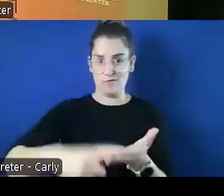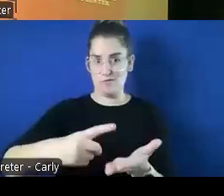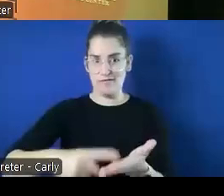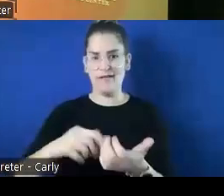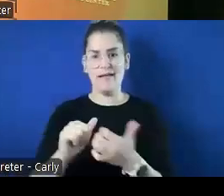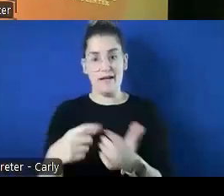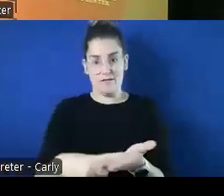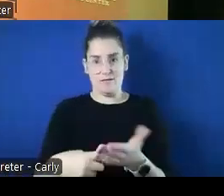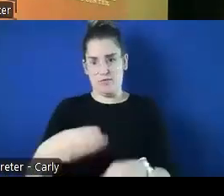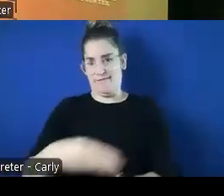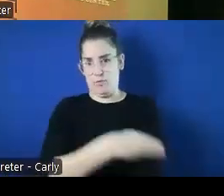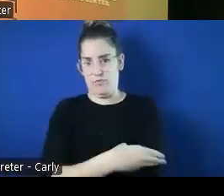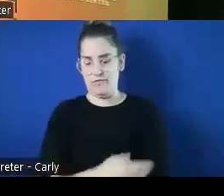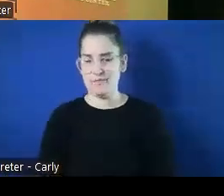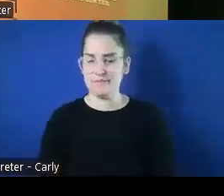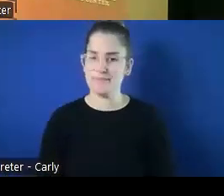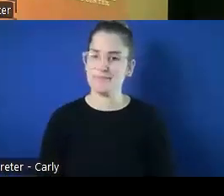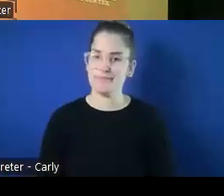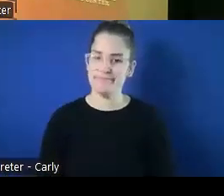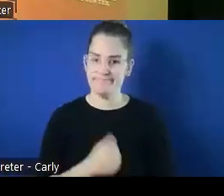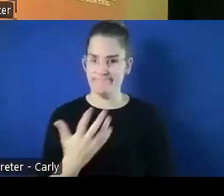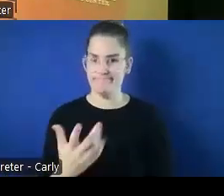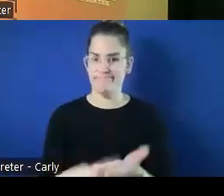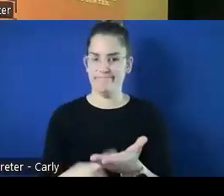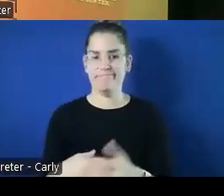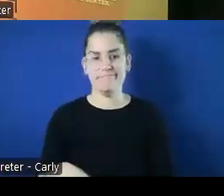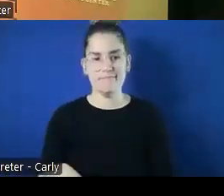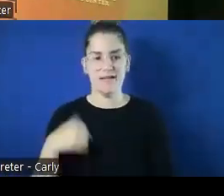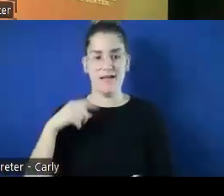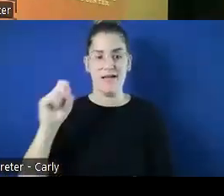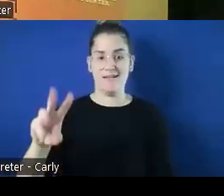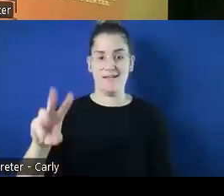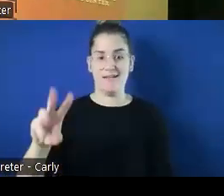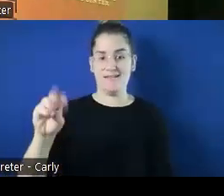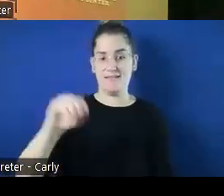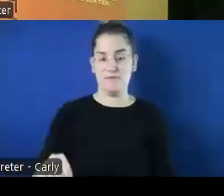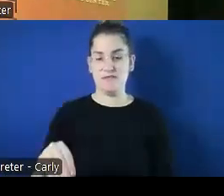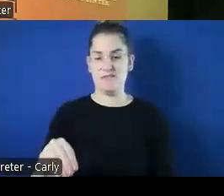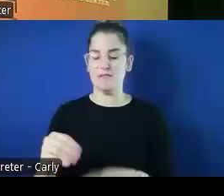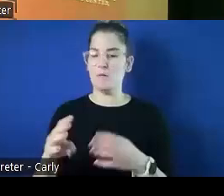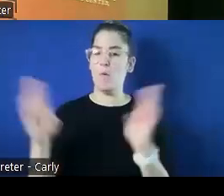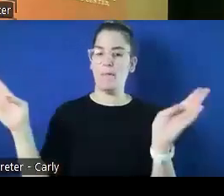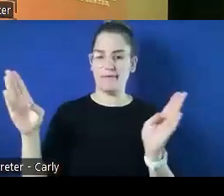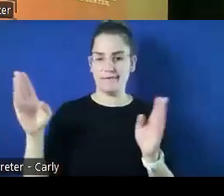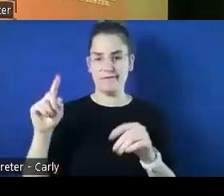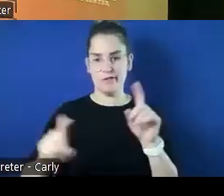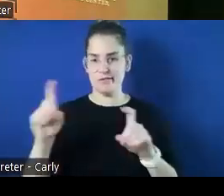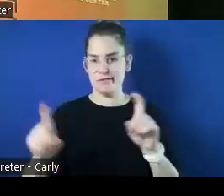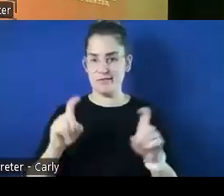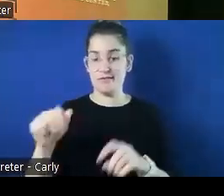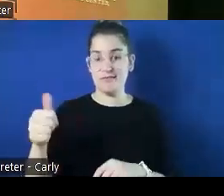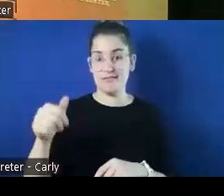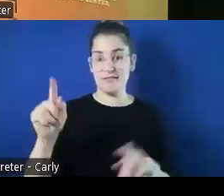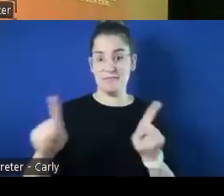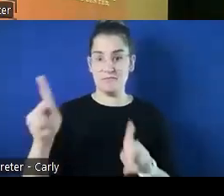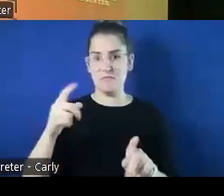improved if needed. I asked 60% of URMC Spanish interpreters 4 open-ended questions. 10 participants allowed me to